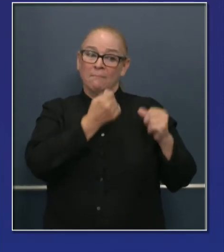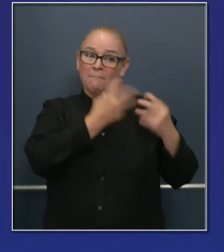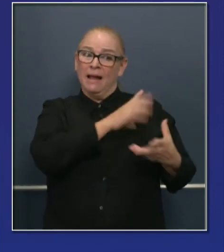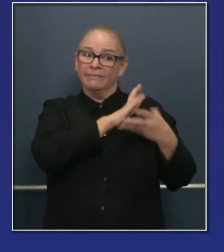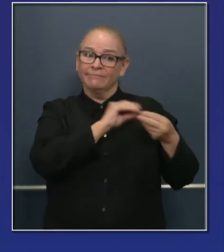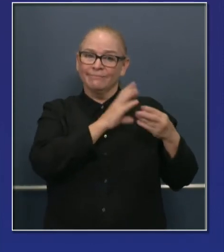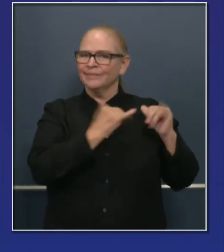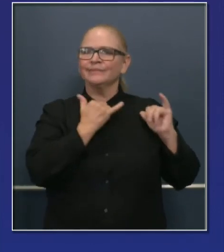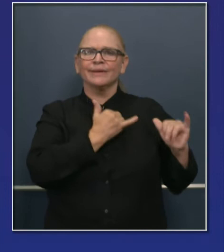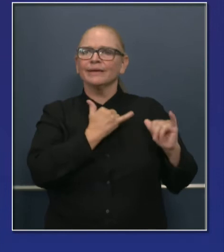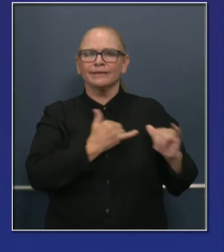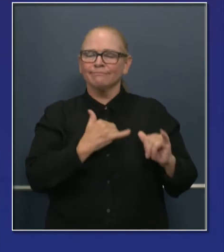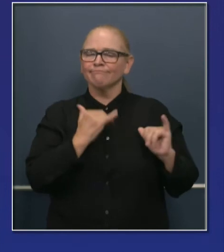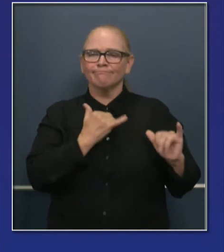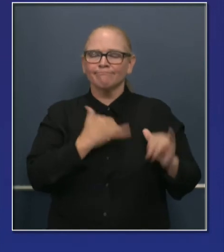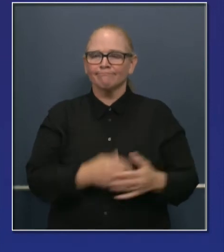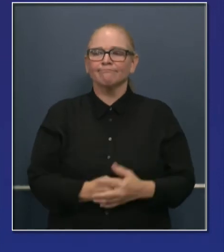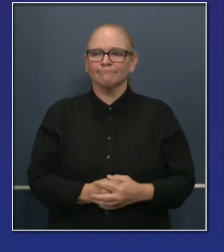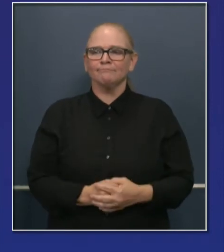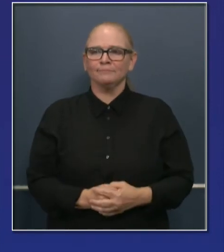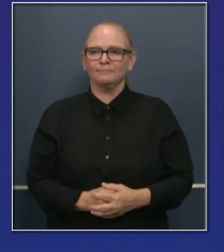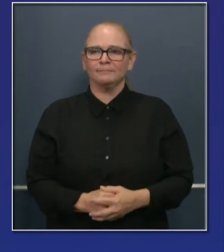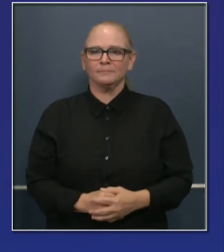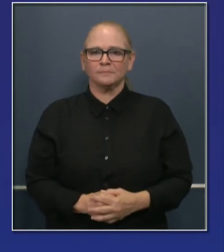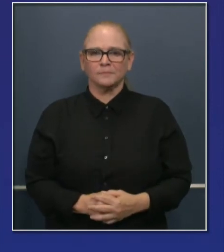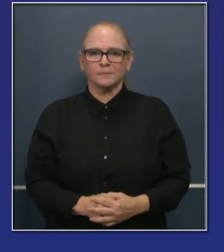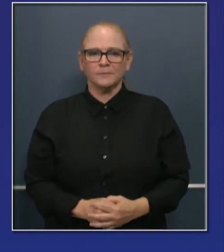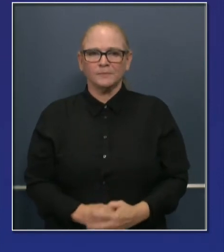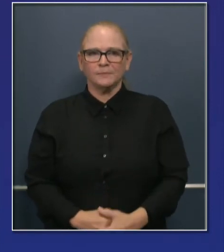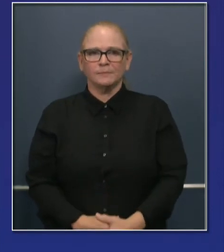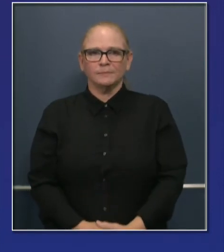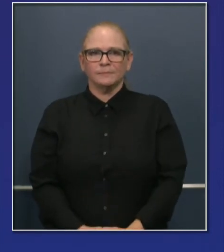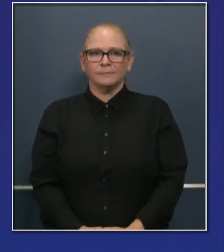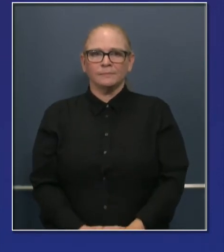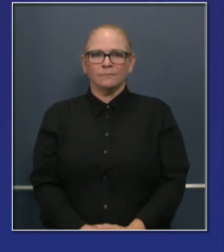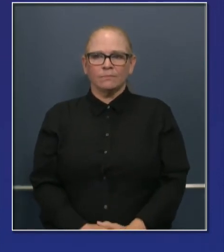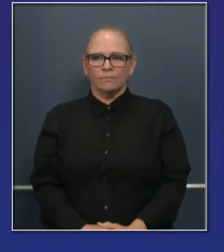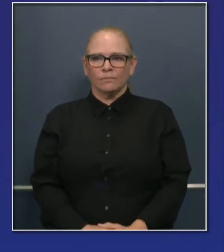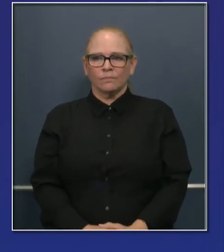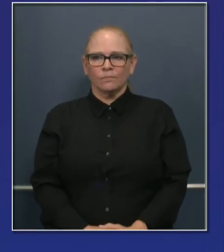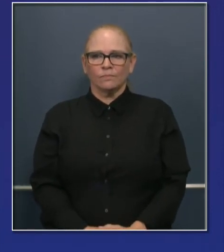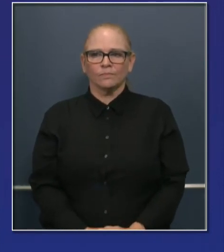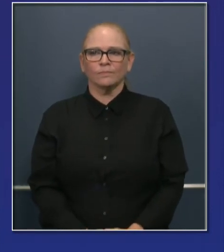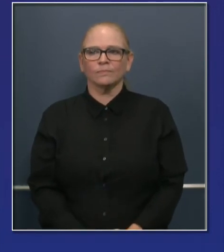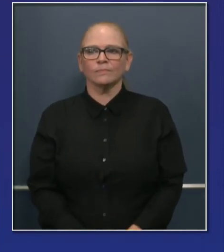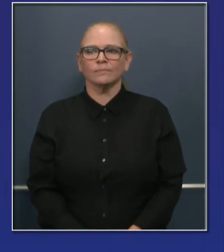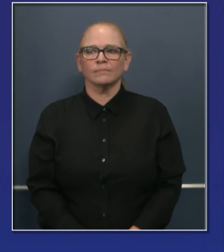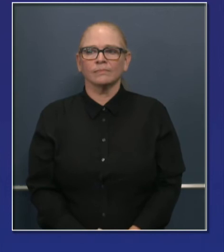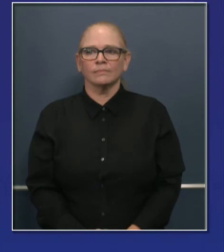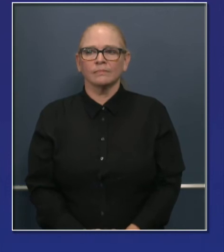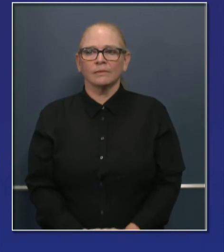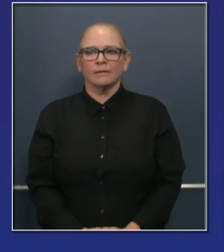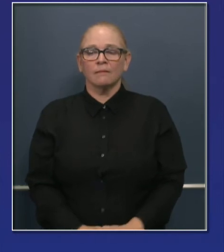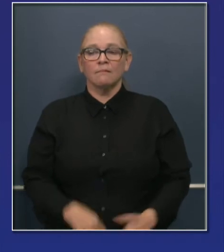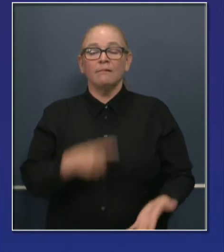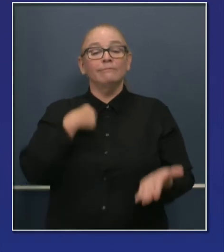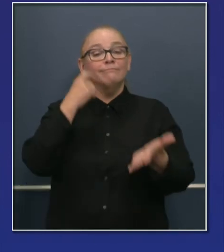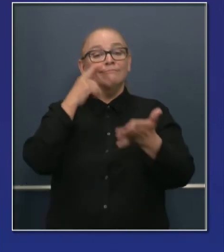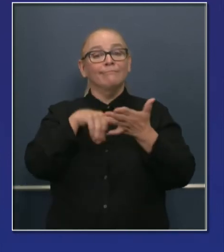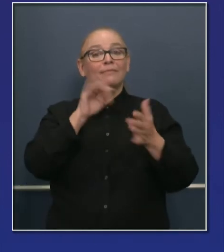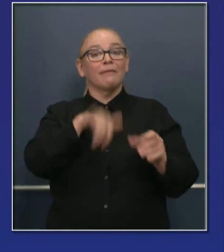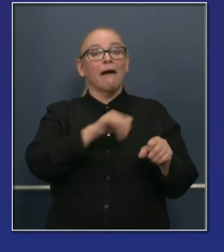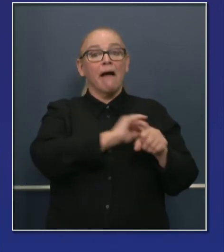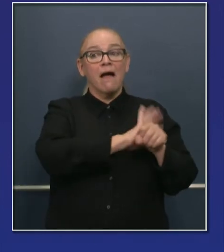over the course of the last number of months as well. Disproportionately, this disease is impacting our